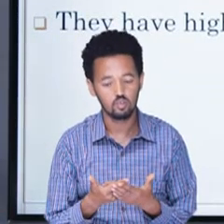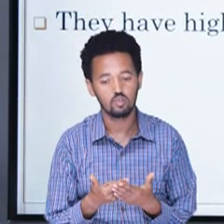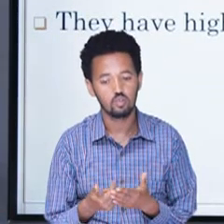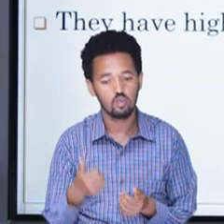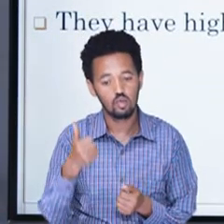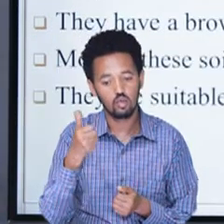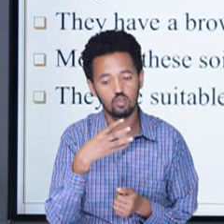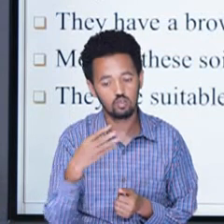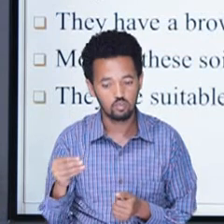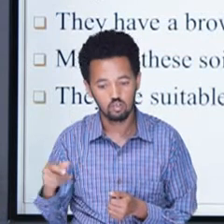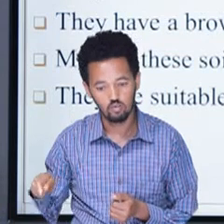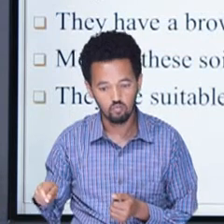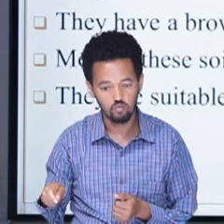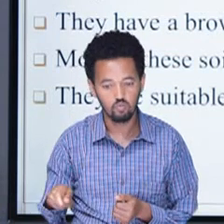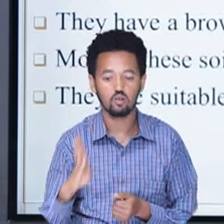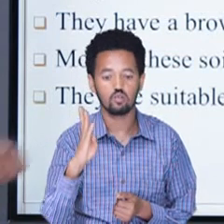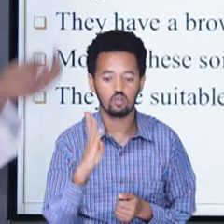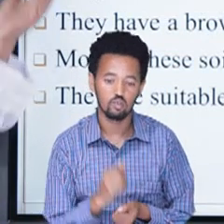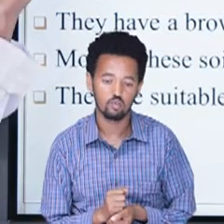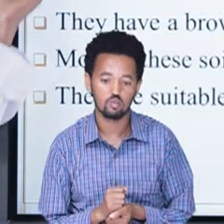are fertile.